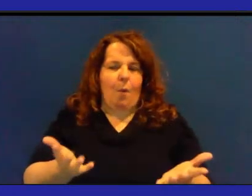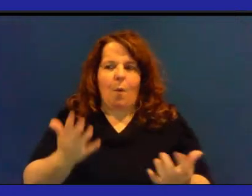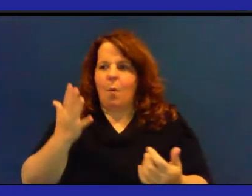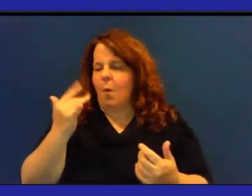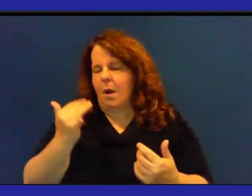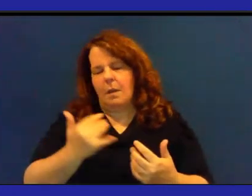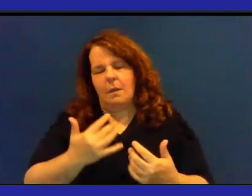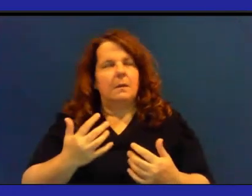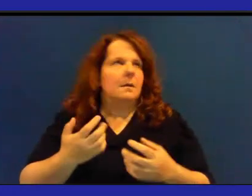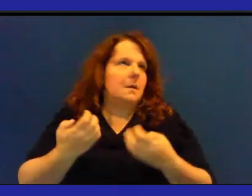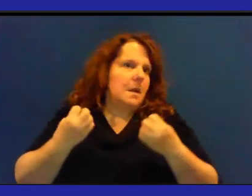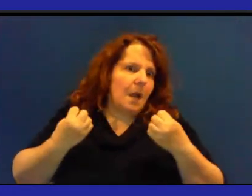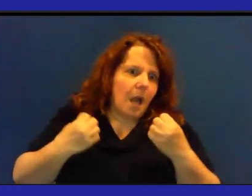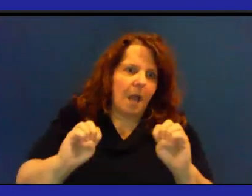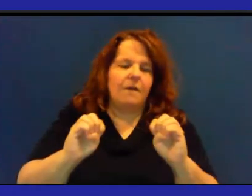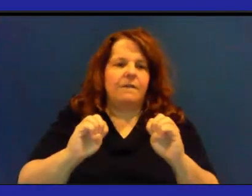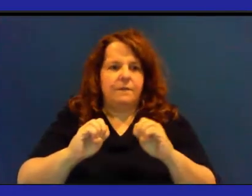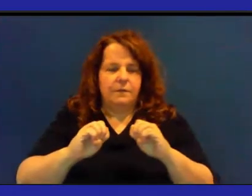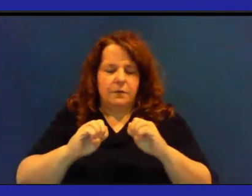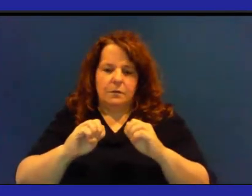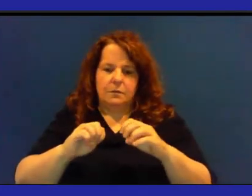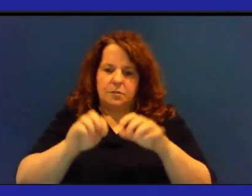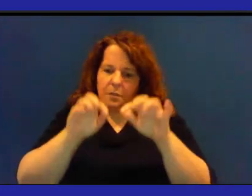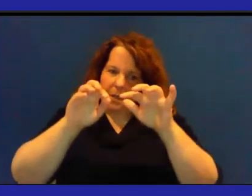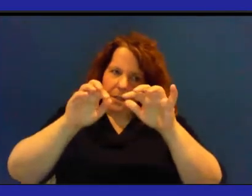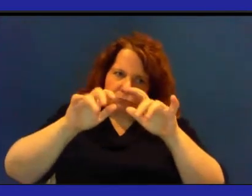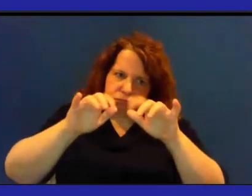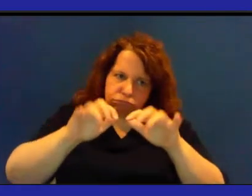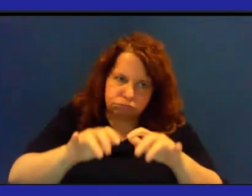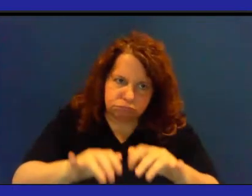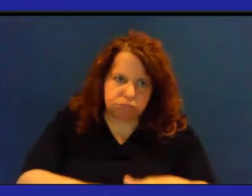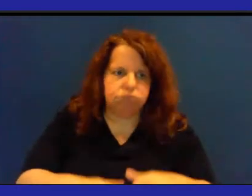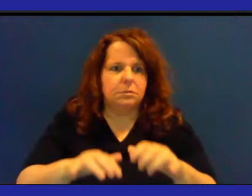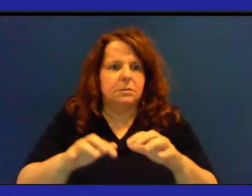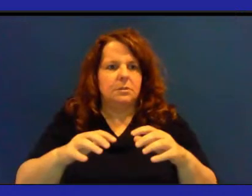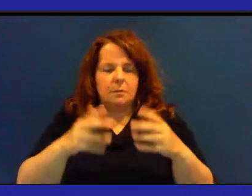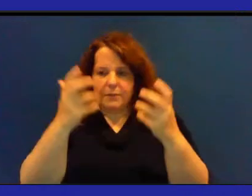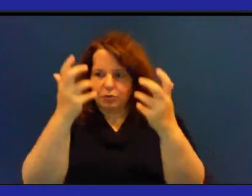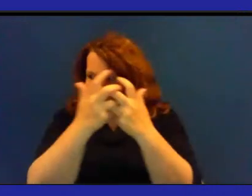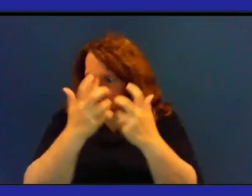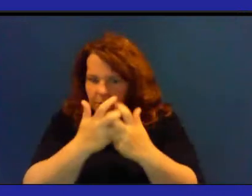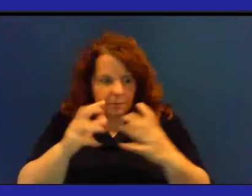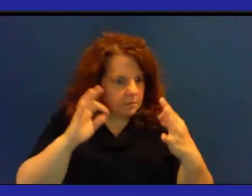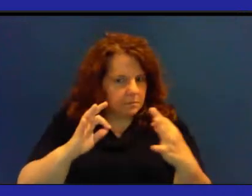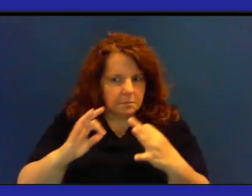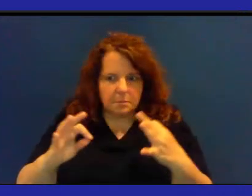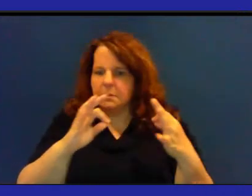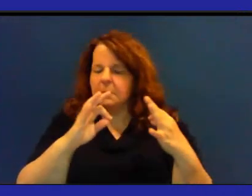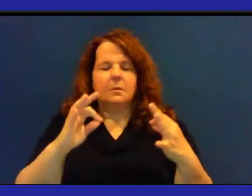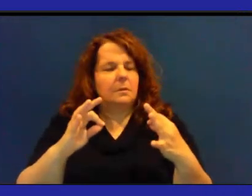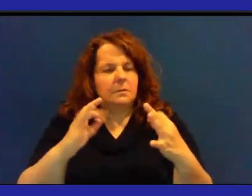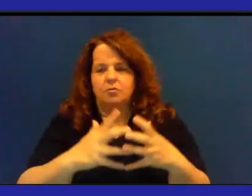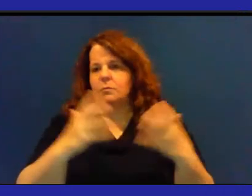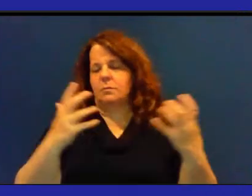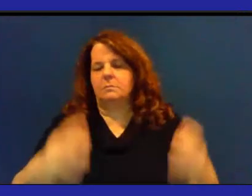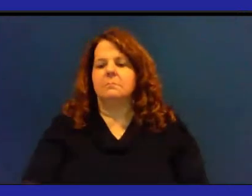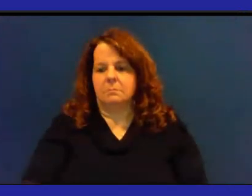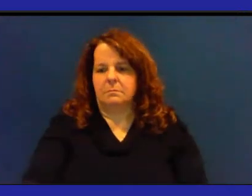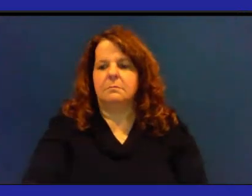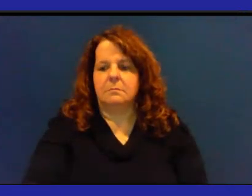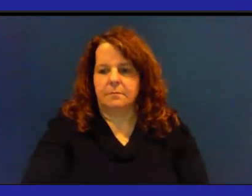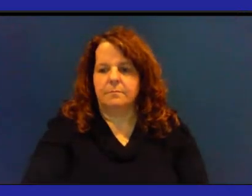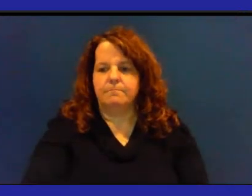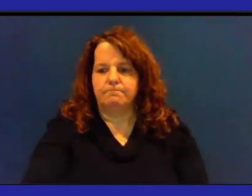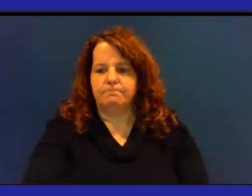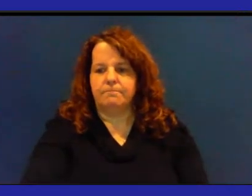of effort that it takes to, always be reconciling the information on the chart. So